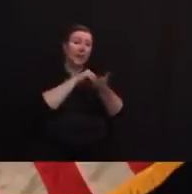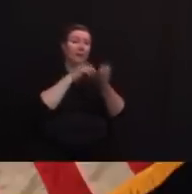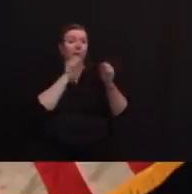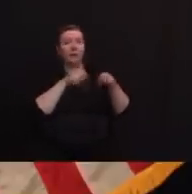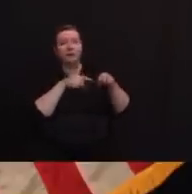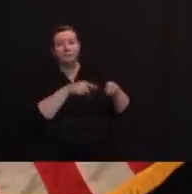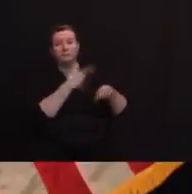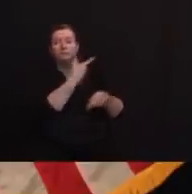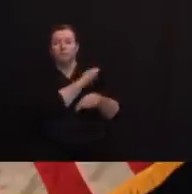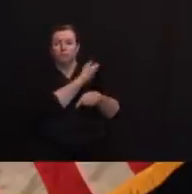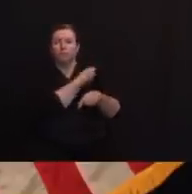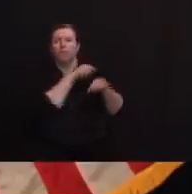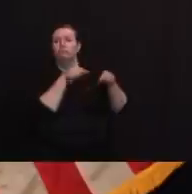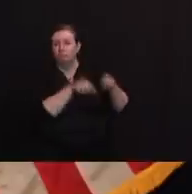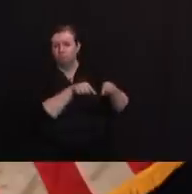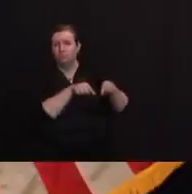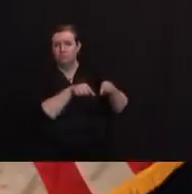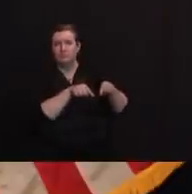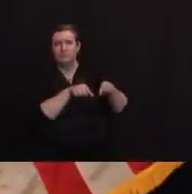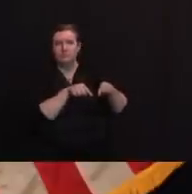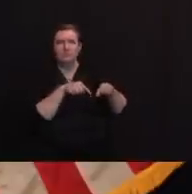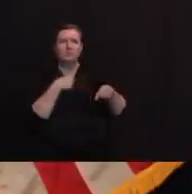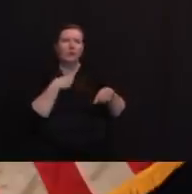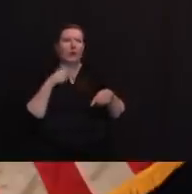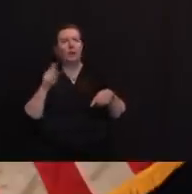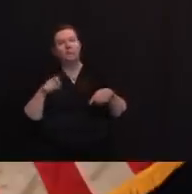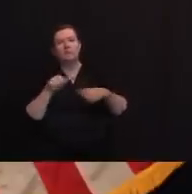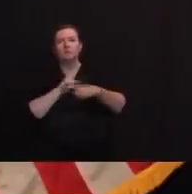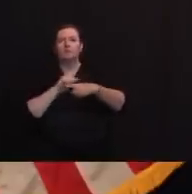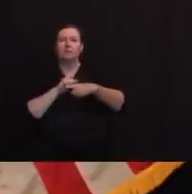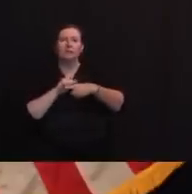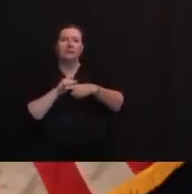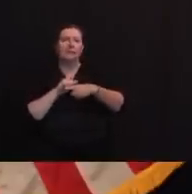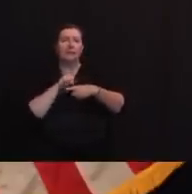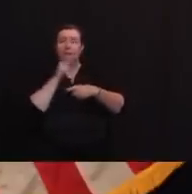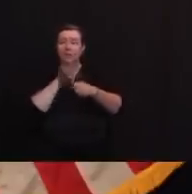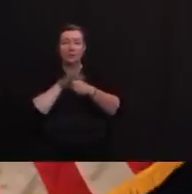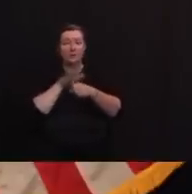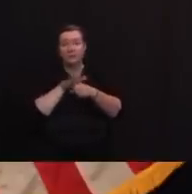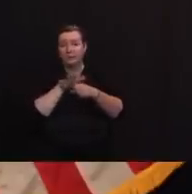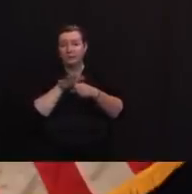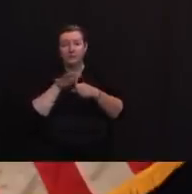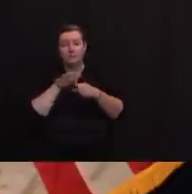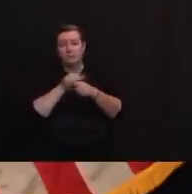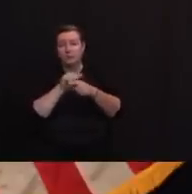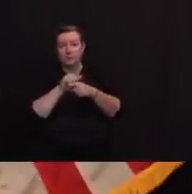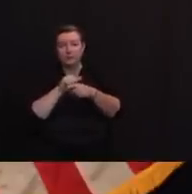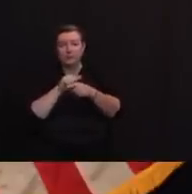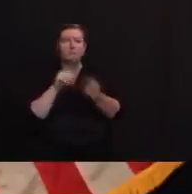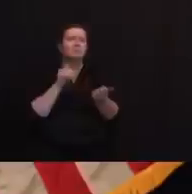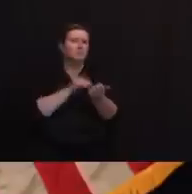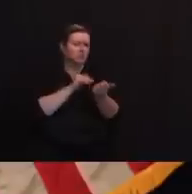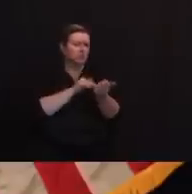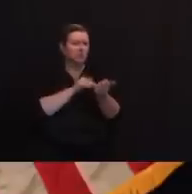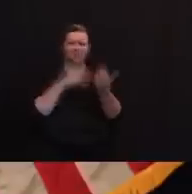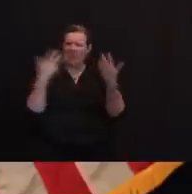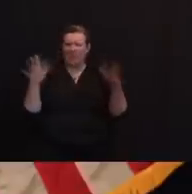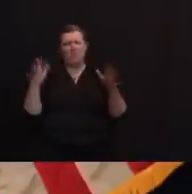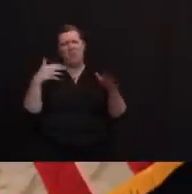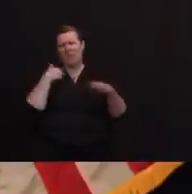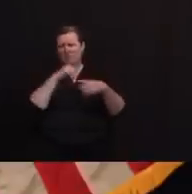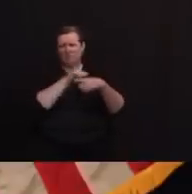would qualify. They do need to have the training if they're not trained in that. So physicians are already trained, and many nurses are as well. The bulk